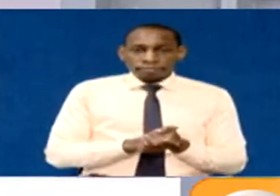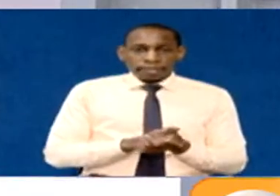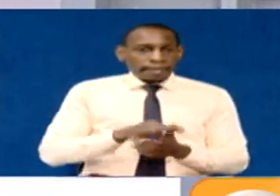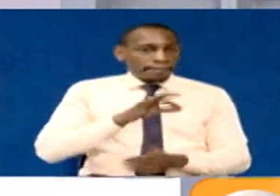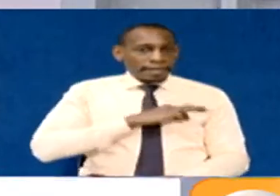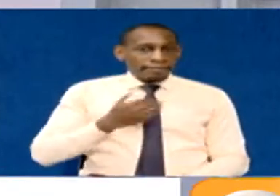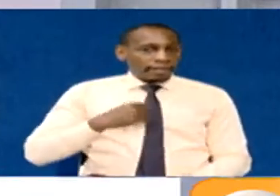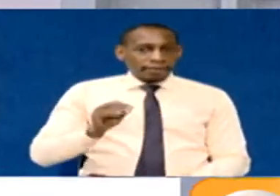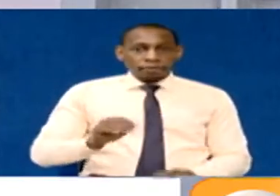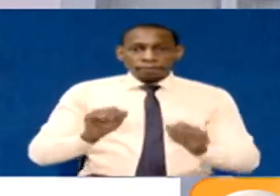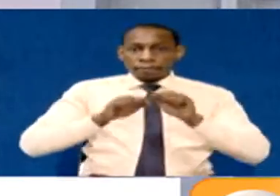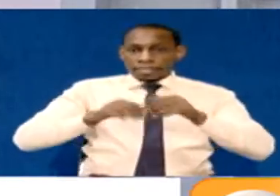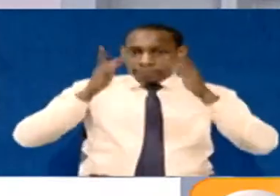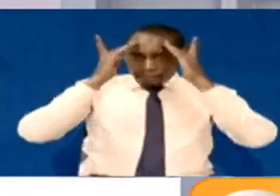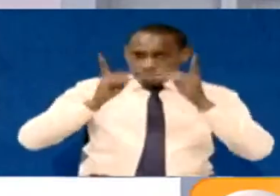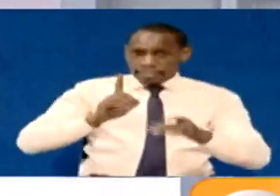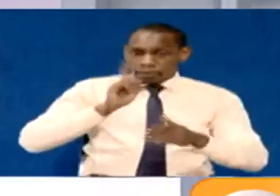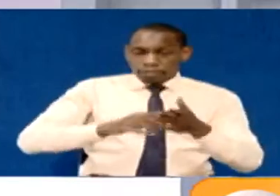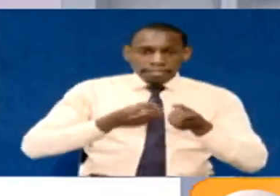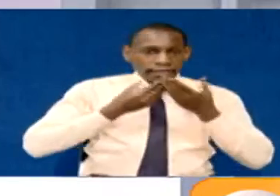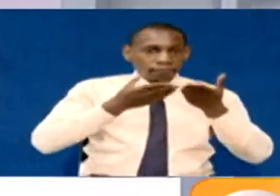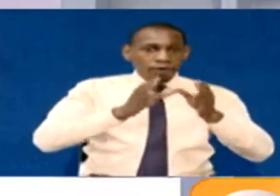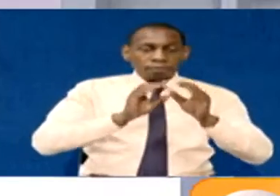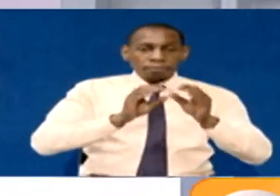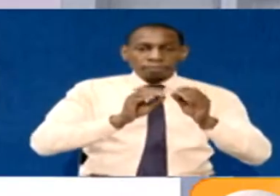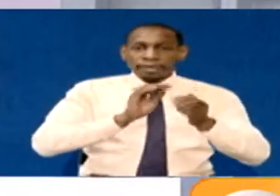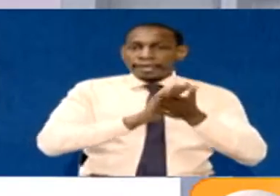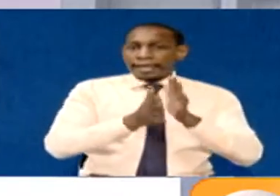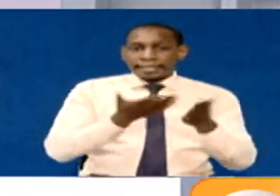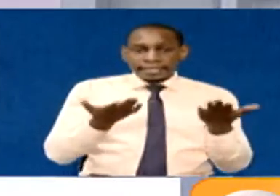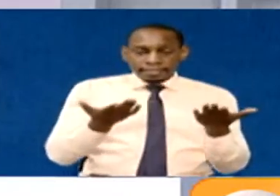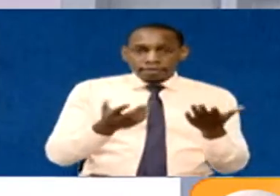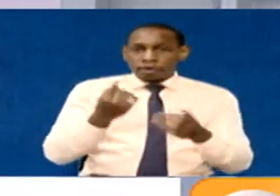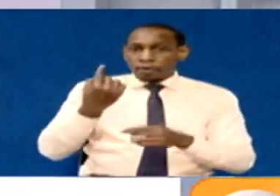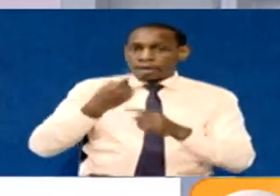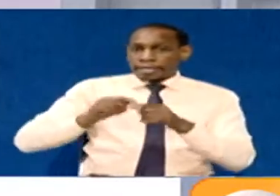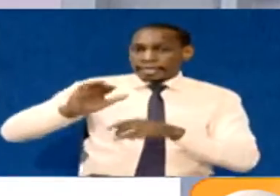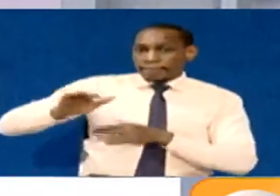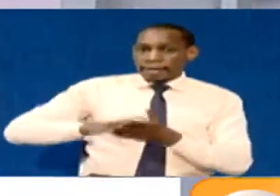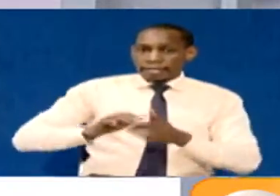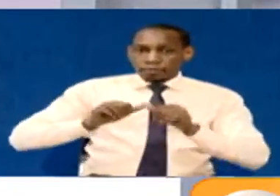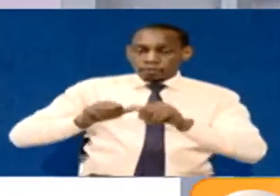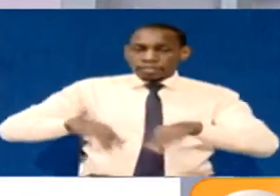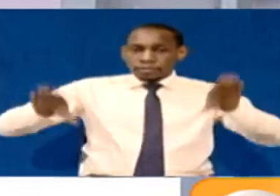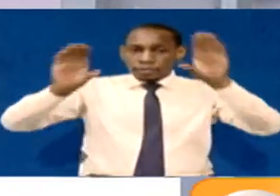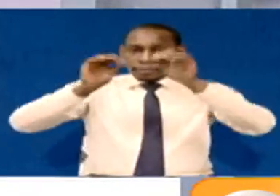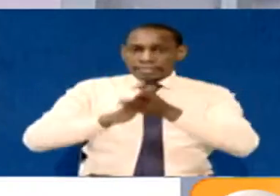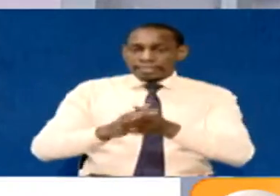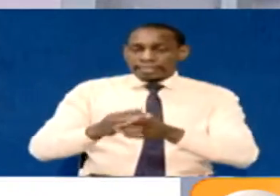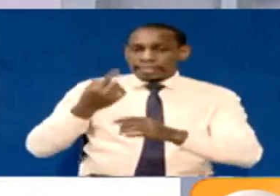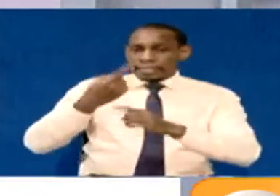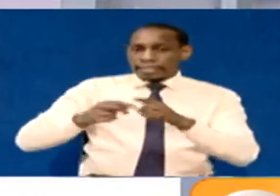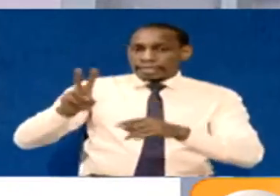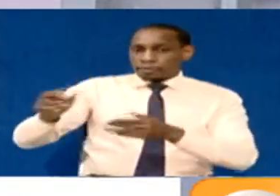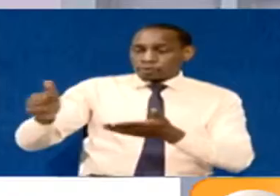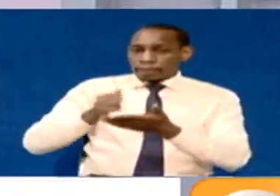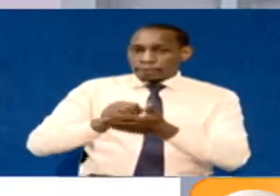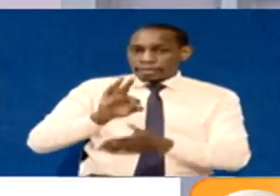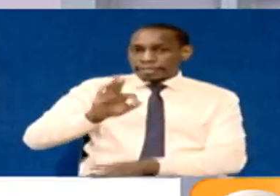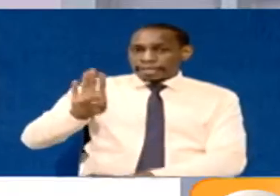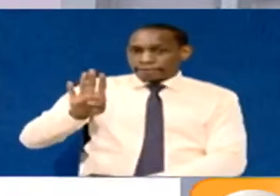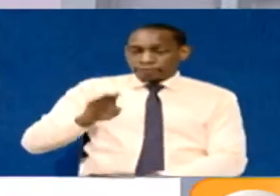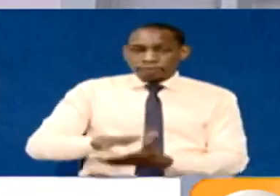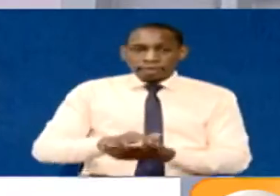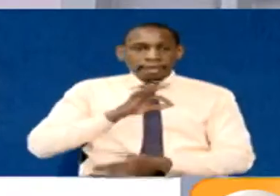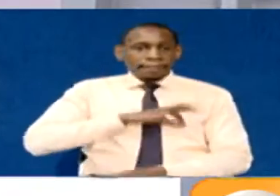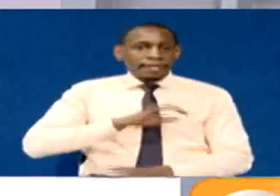matter. He could even decide to not tell us what this information is. He's got a year to the presidency. It took him 2 years to even appoint the 34. What's